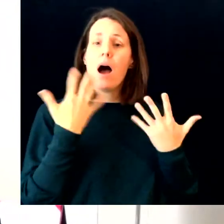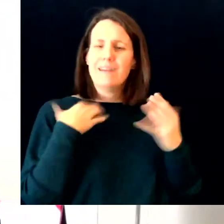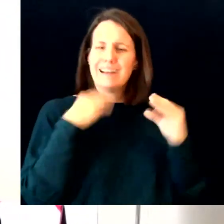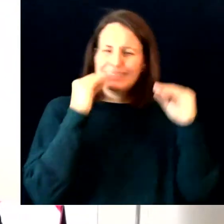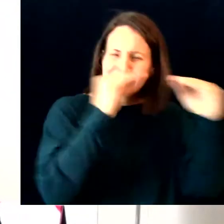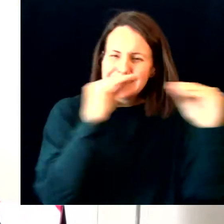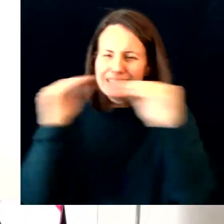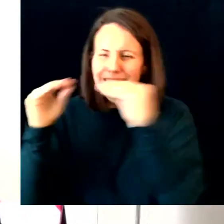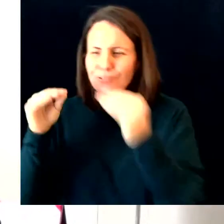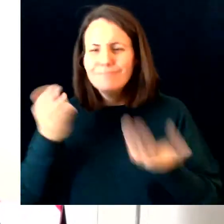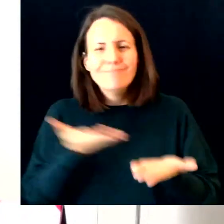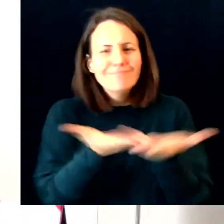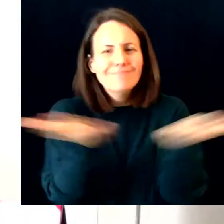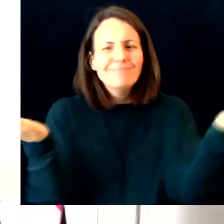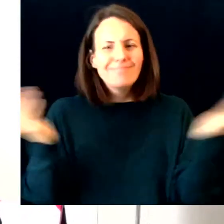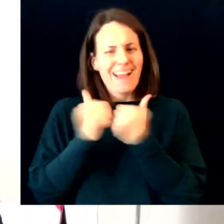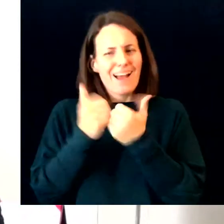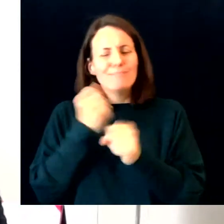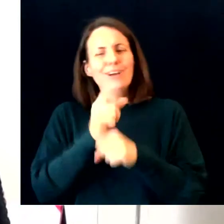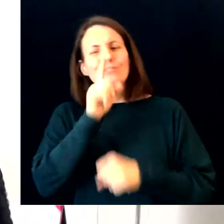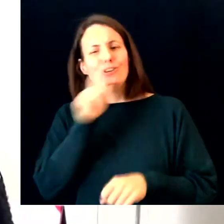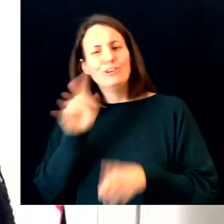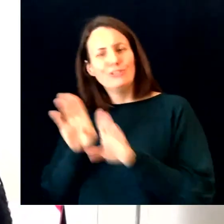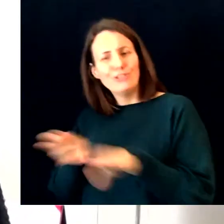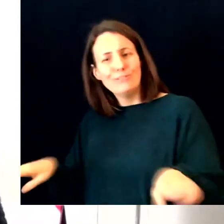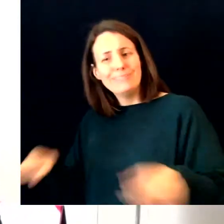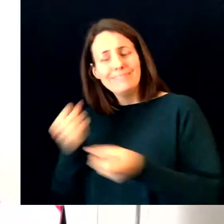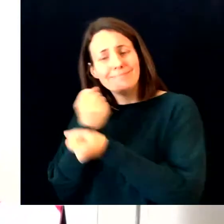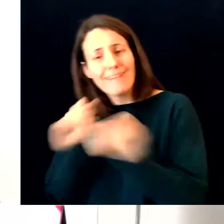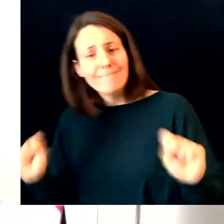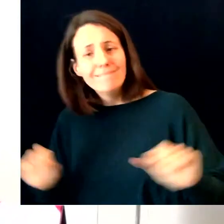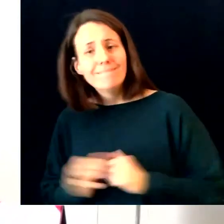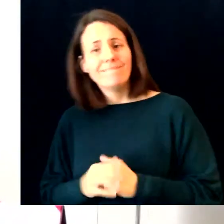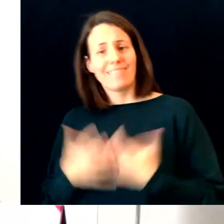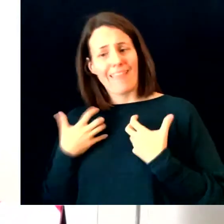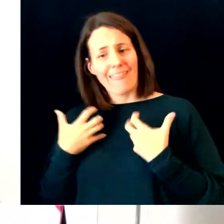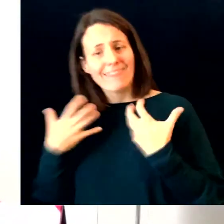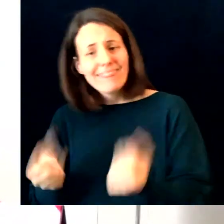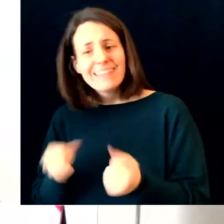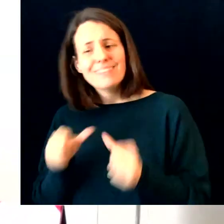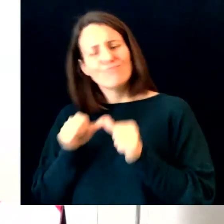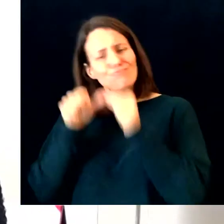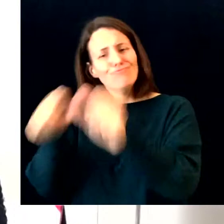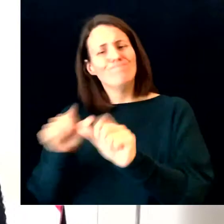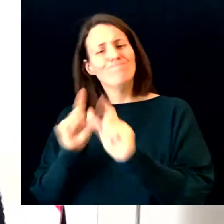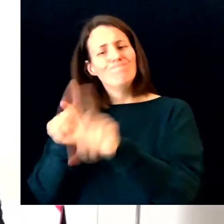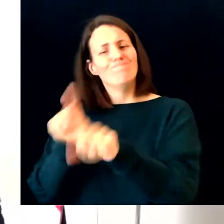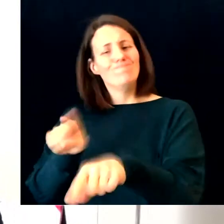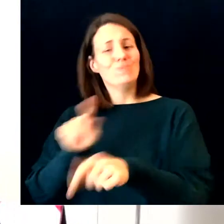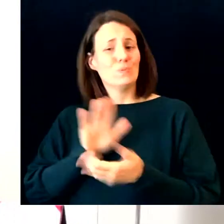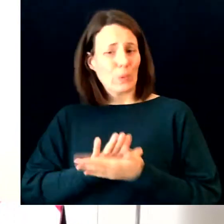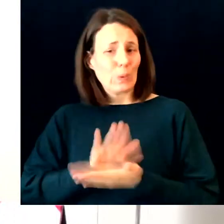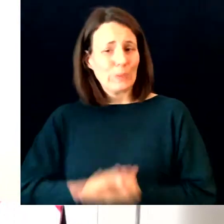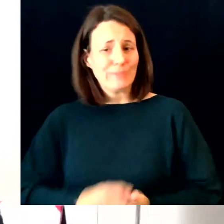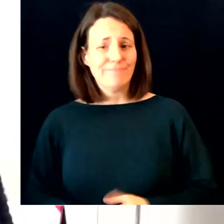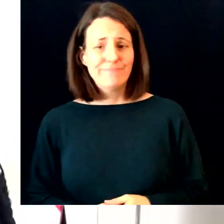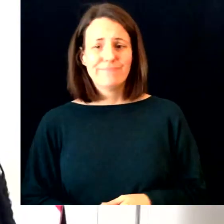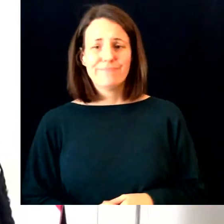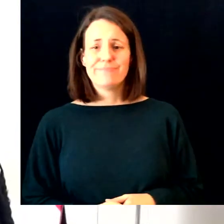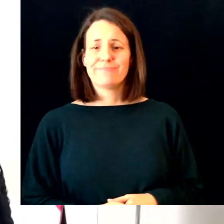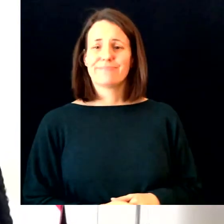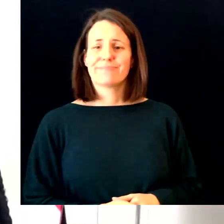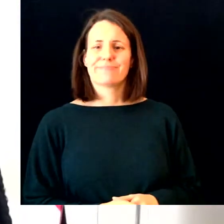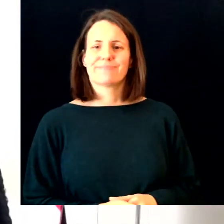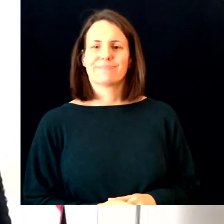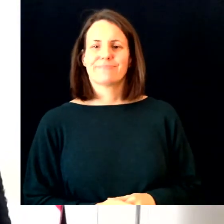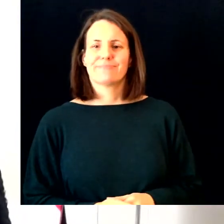healthy, and in school. I want to speak from my heart today about some measures that we can do to keep our kids safe and healthy, and also about the